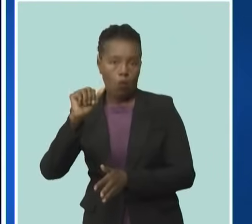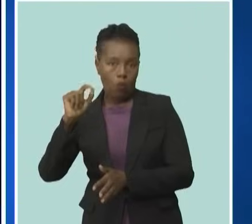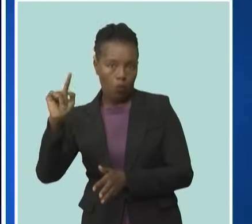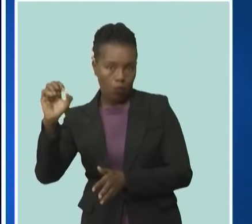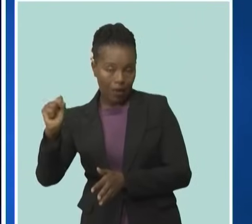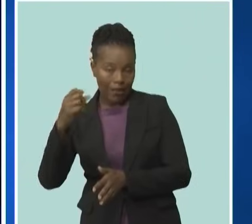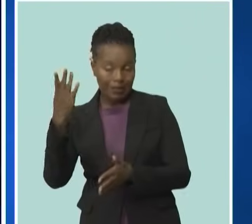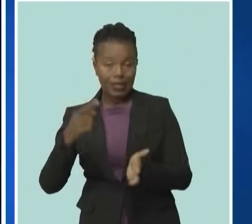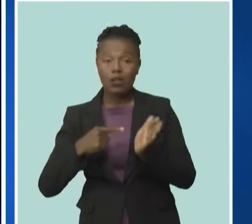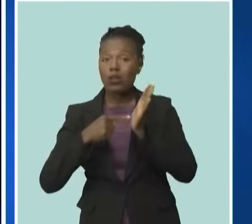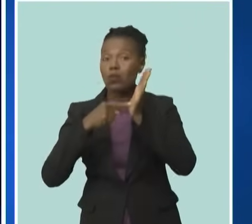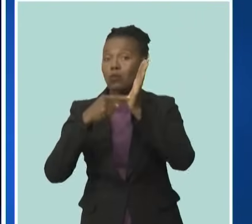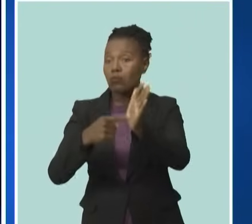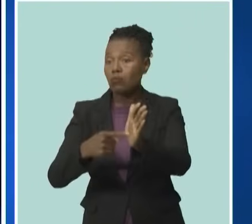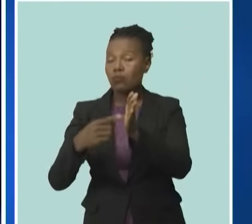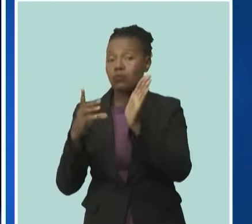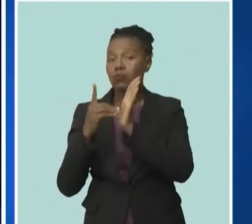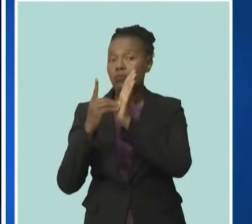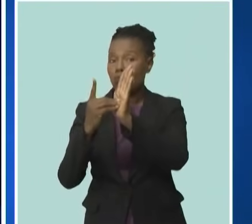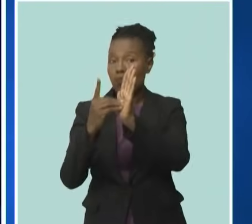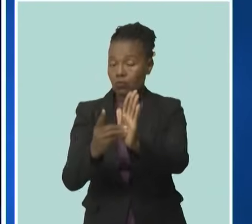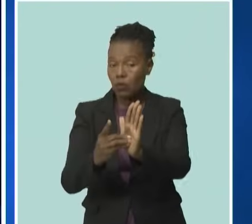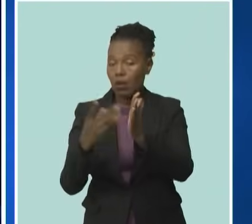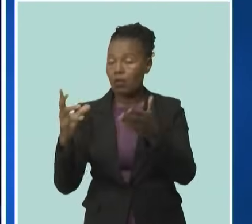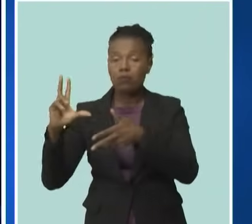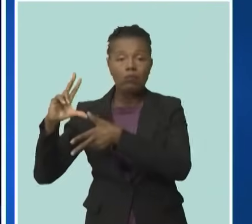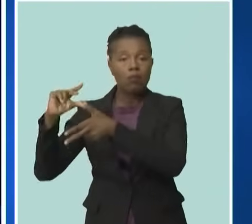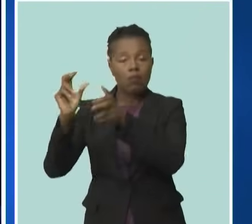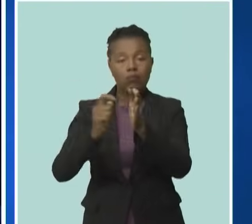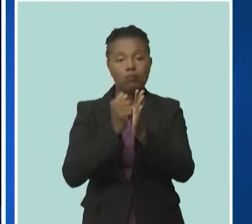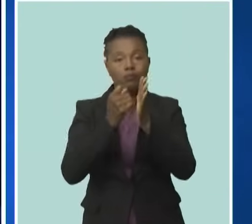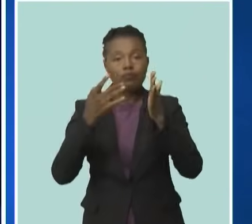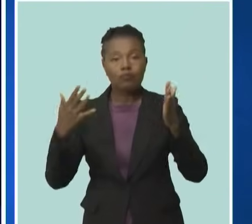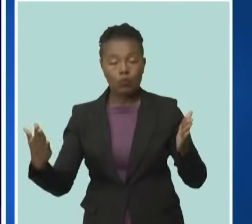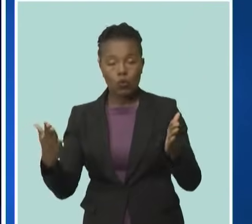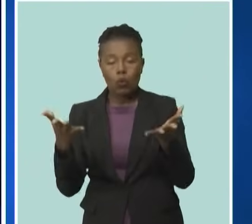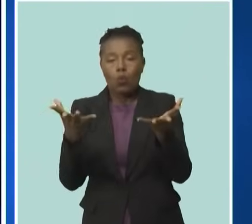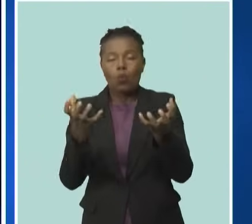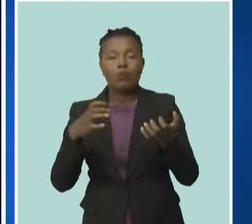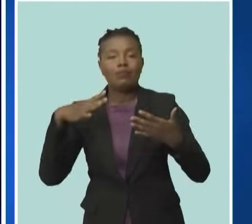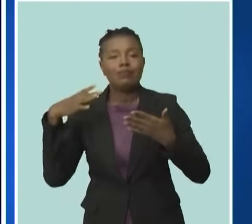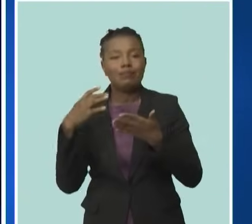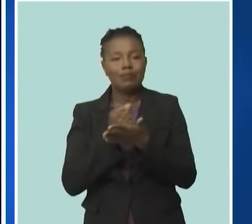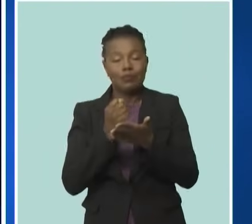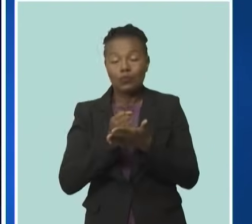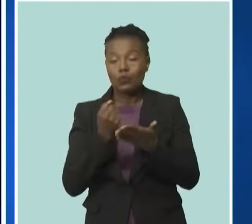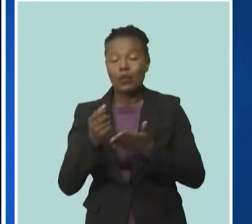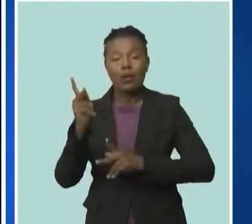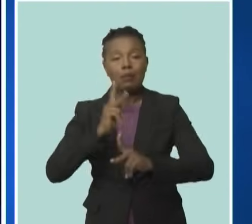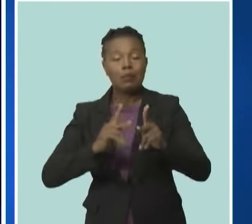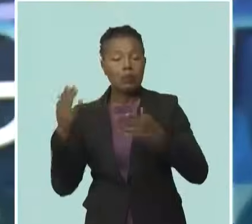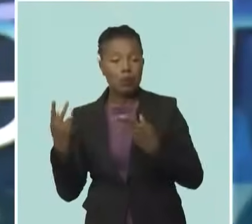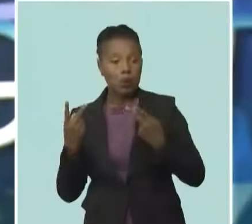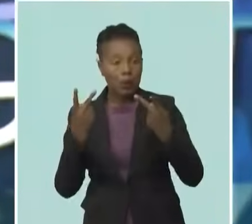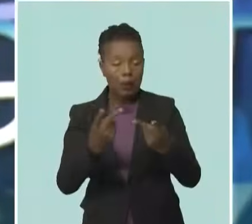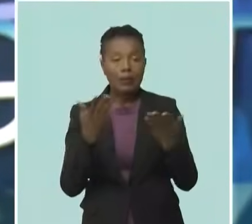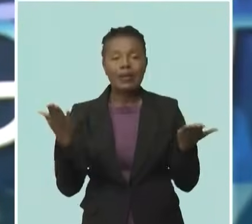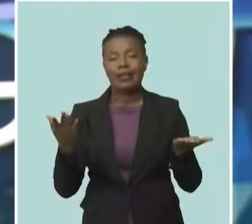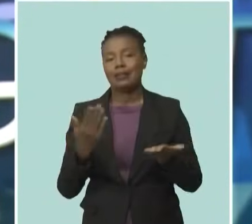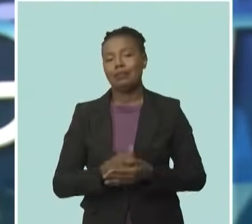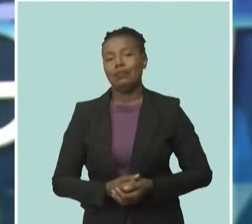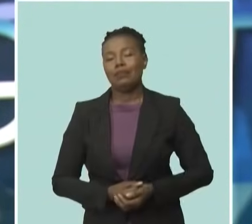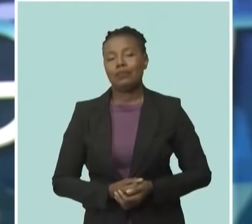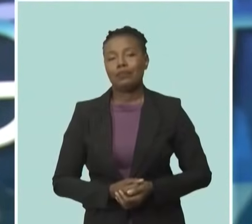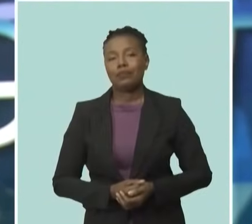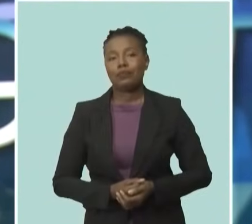it's hurricane season. So we wanted to have that option there for persons as well. The